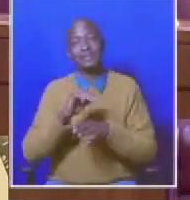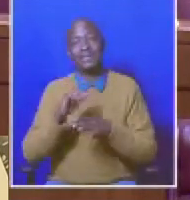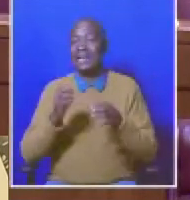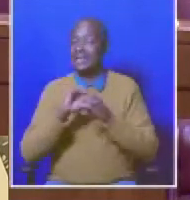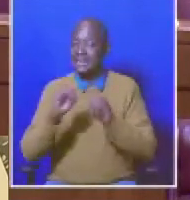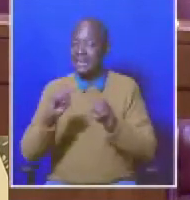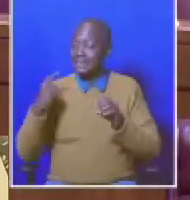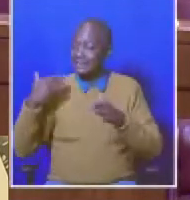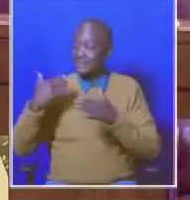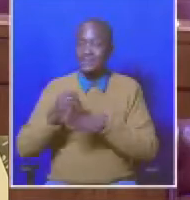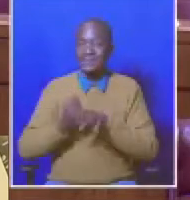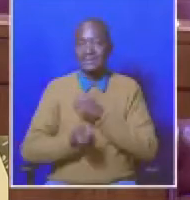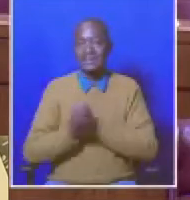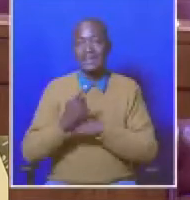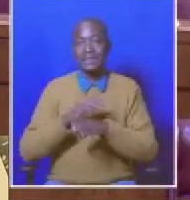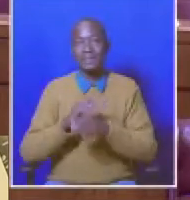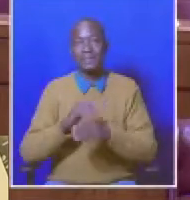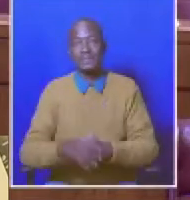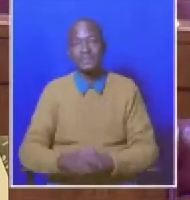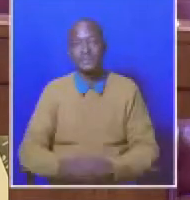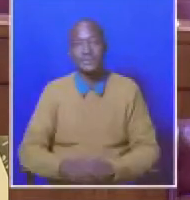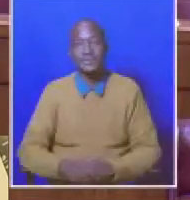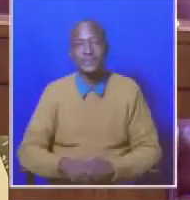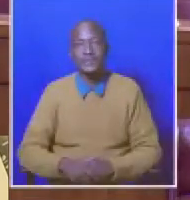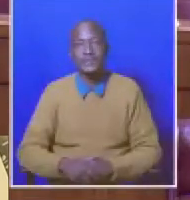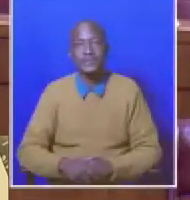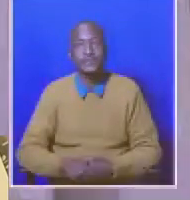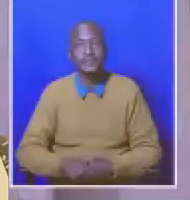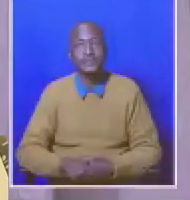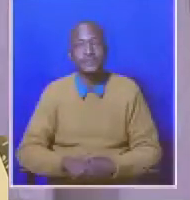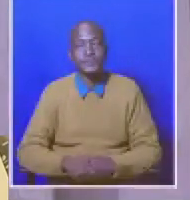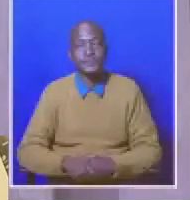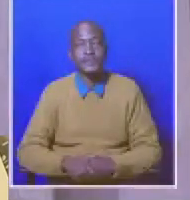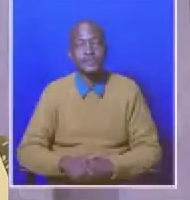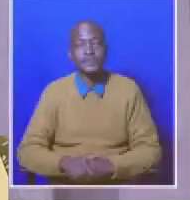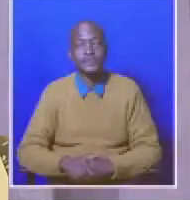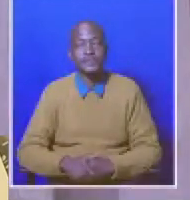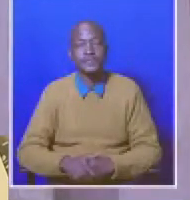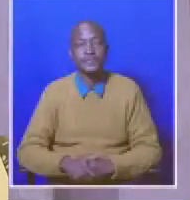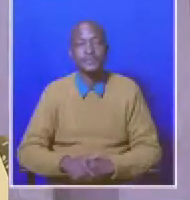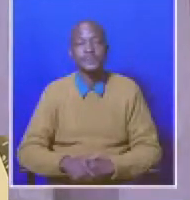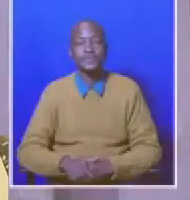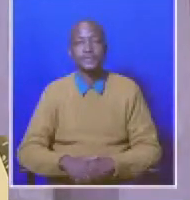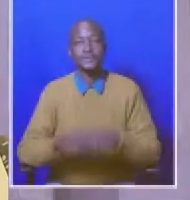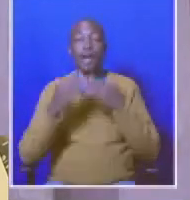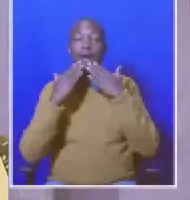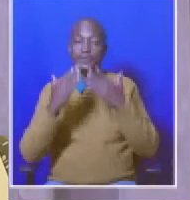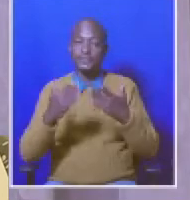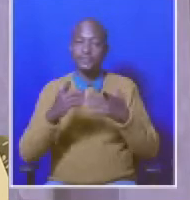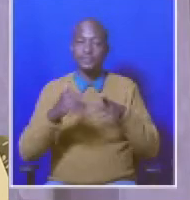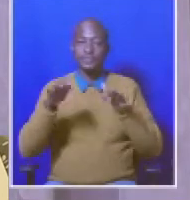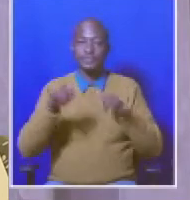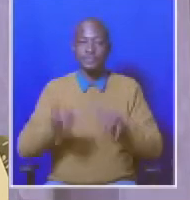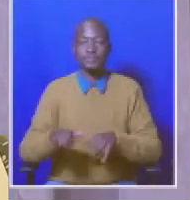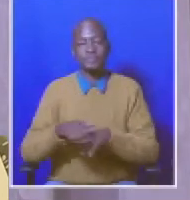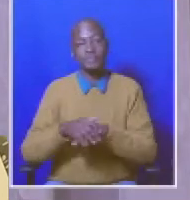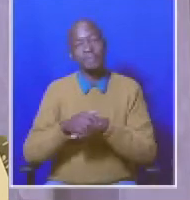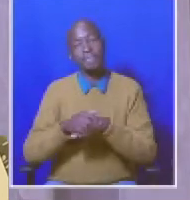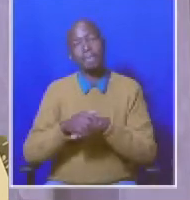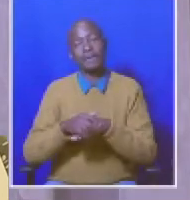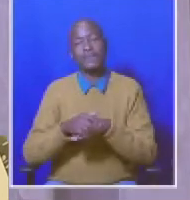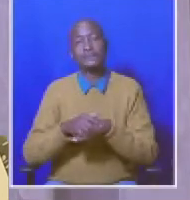you. Deputy President. Thank you very much, Honorable Member. I